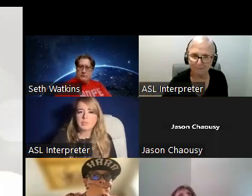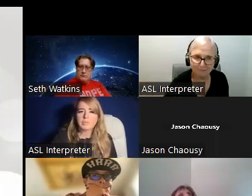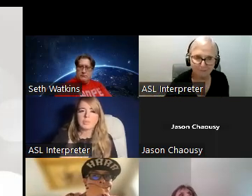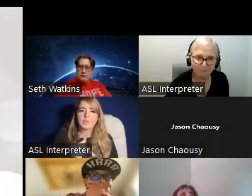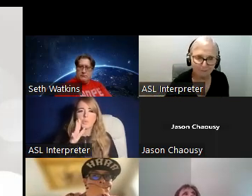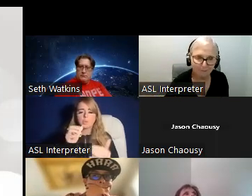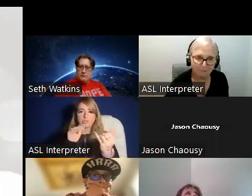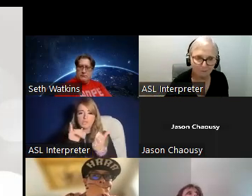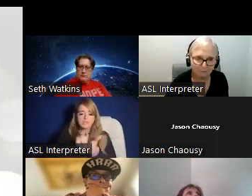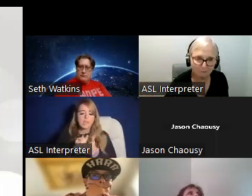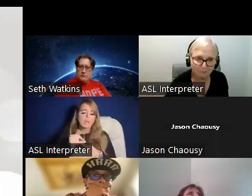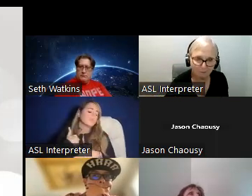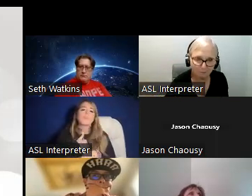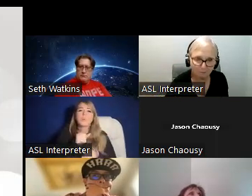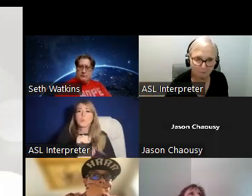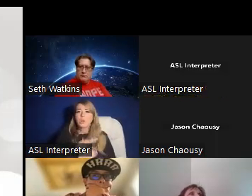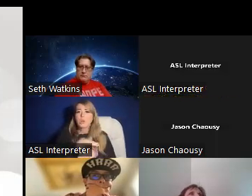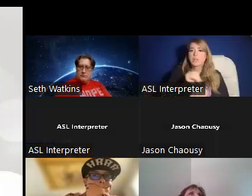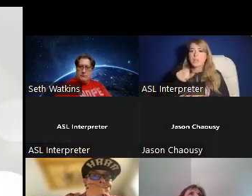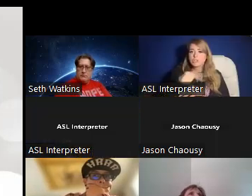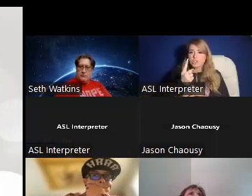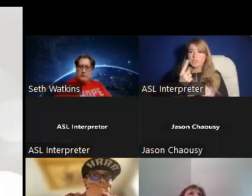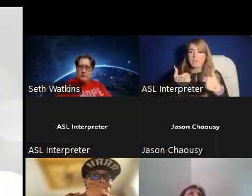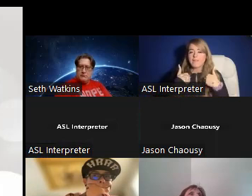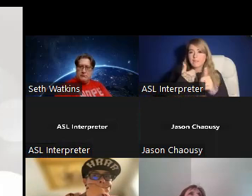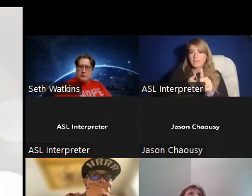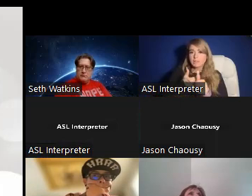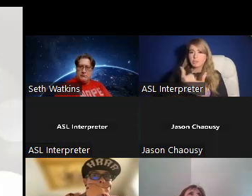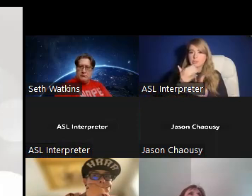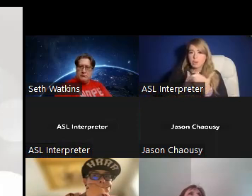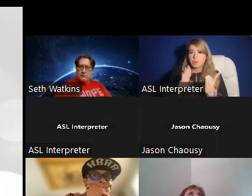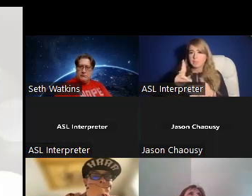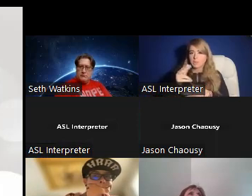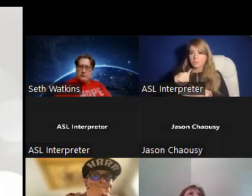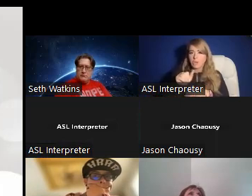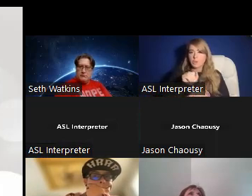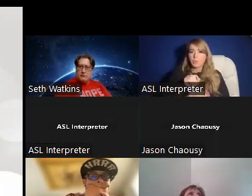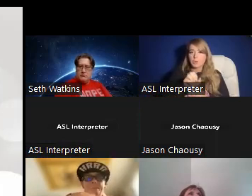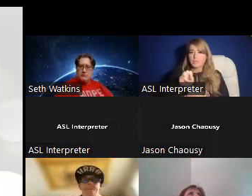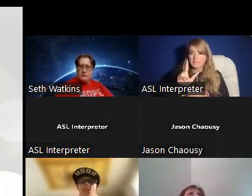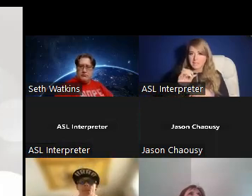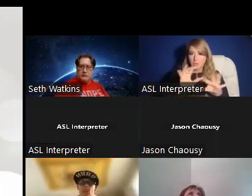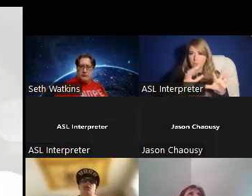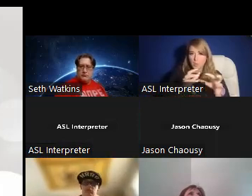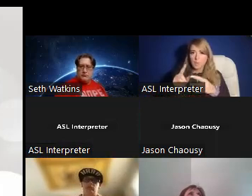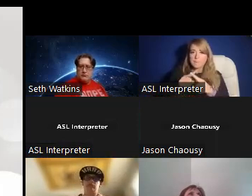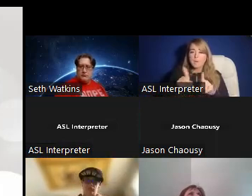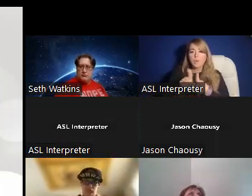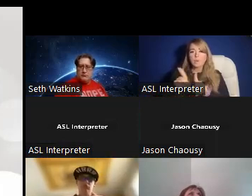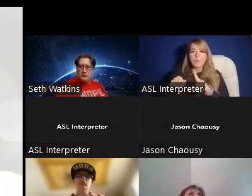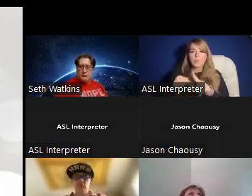is really working on not just having each part of BHA work in silos, but having us communicate and work